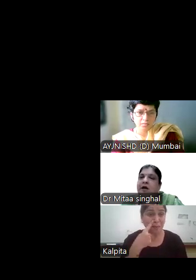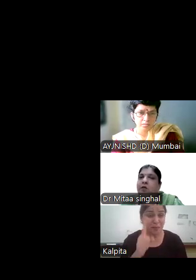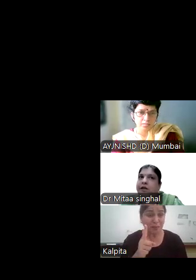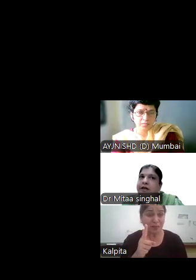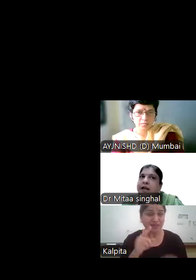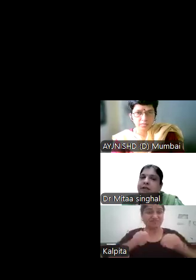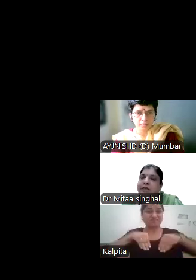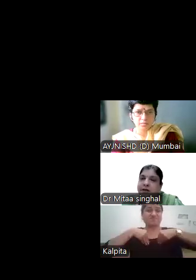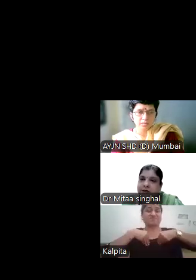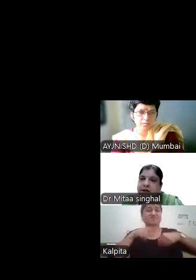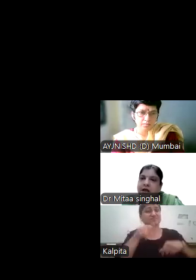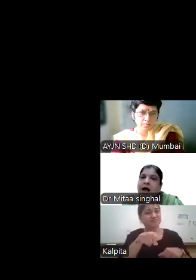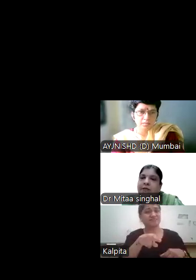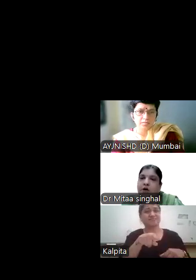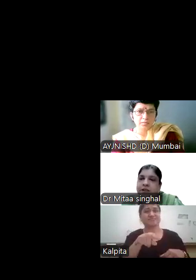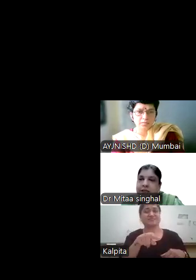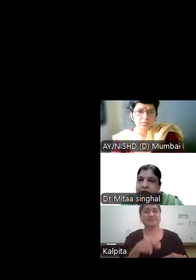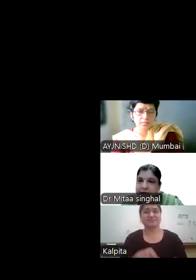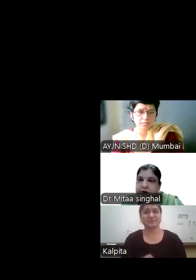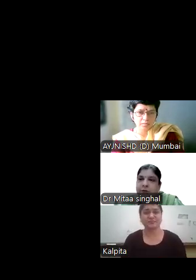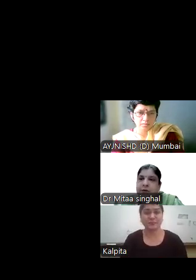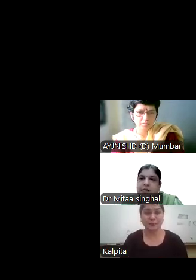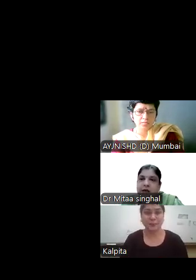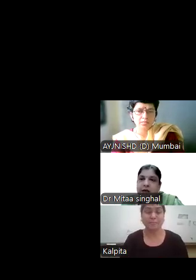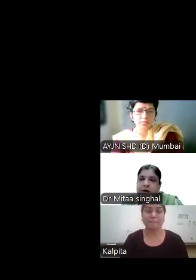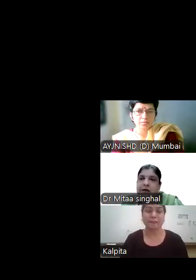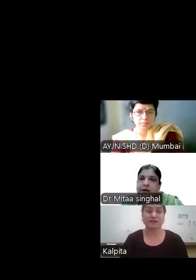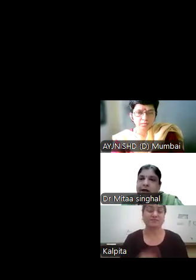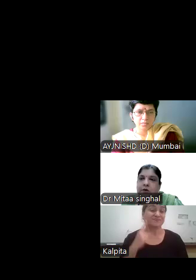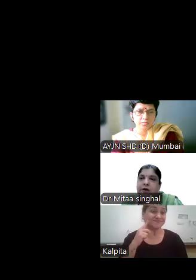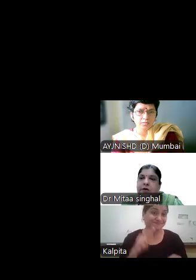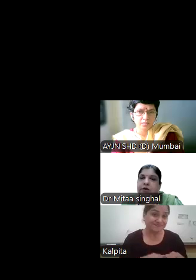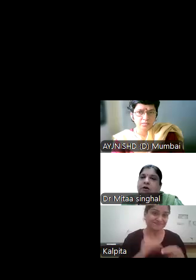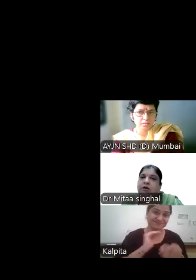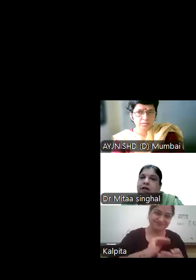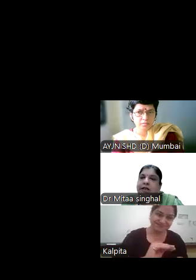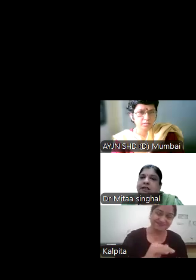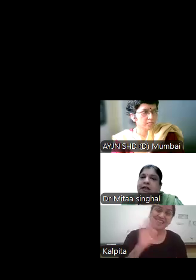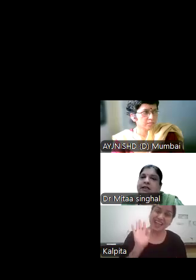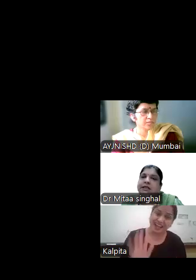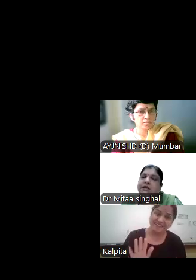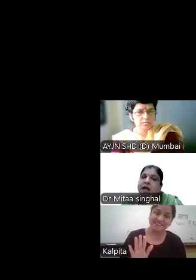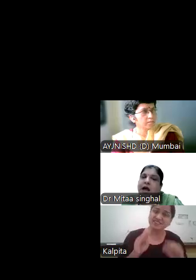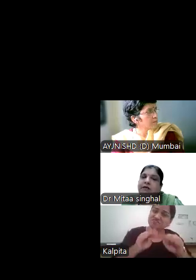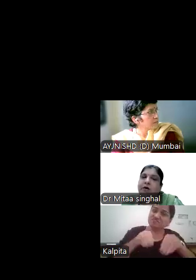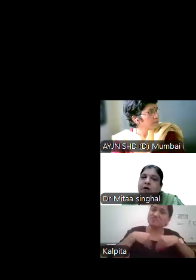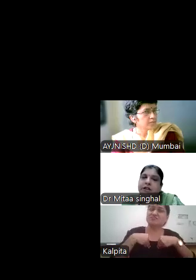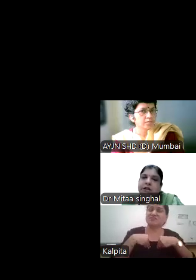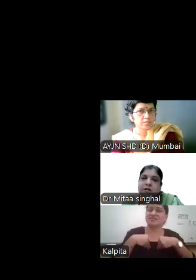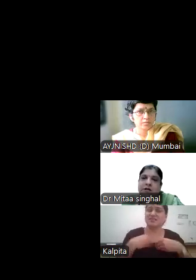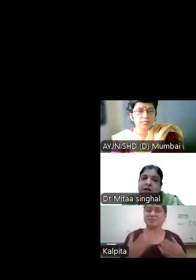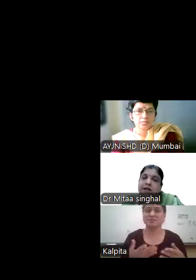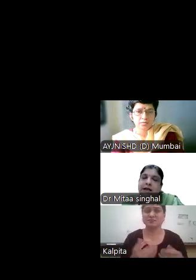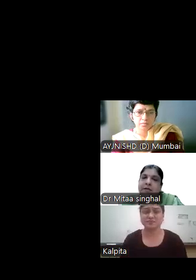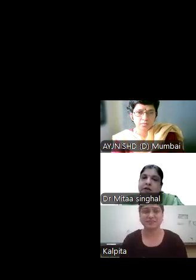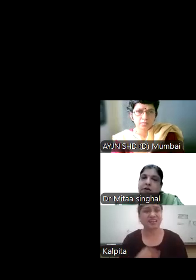that whatever damage has occurred, hypoxic encephalopathy may have occurred grade 1, 2, 3. So all these things may have